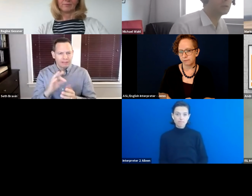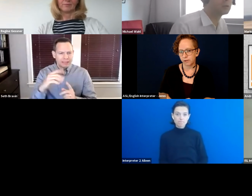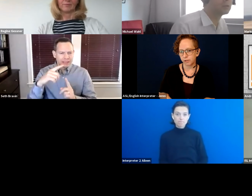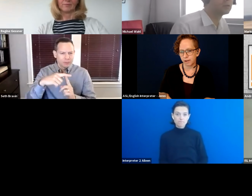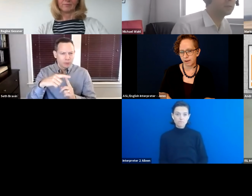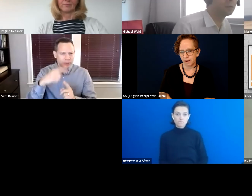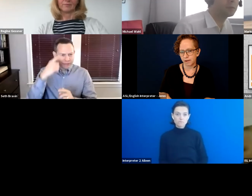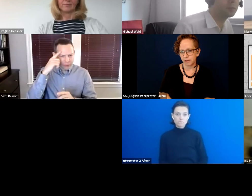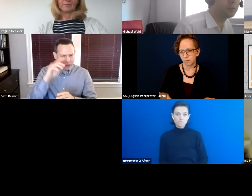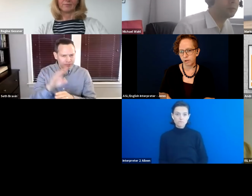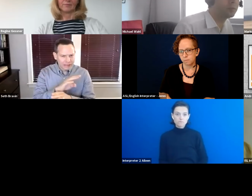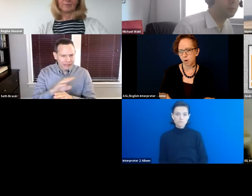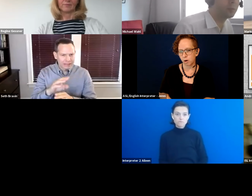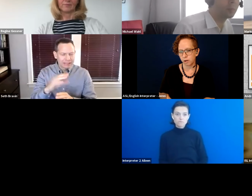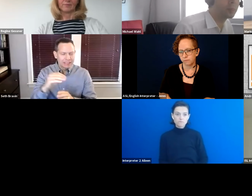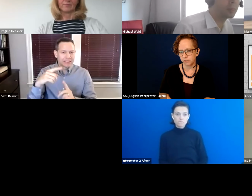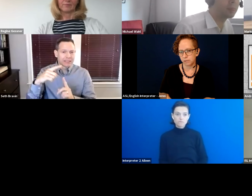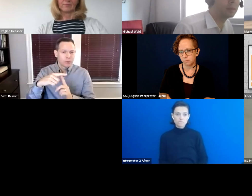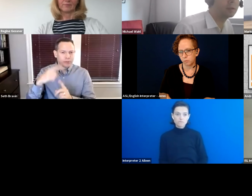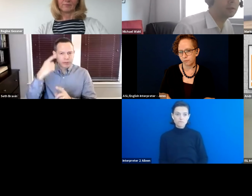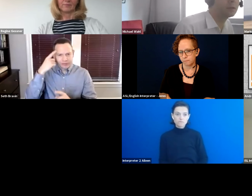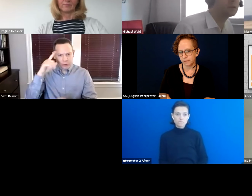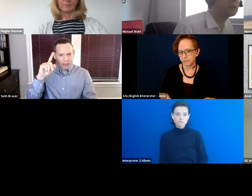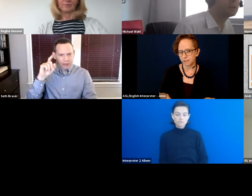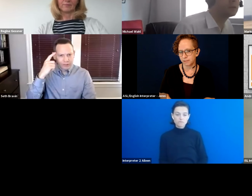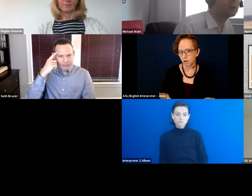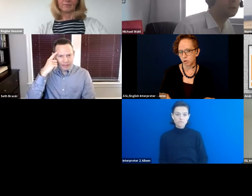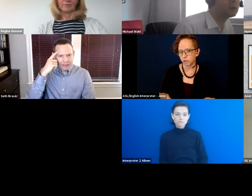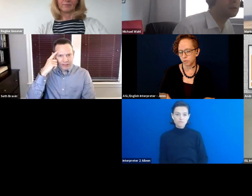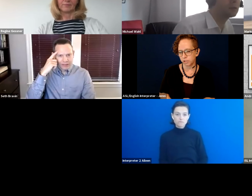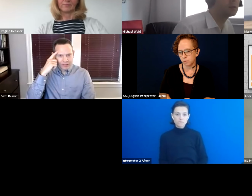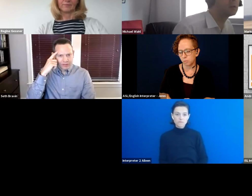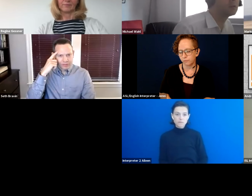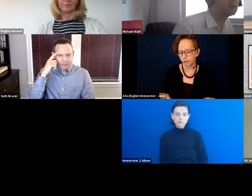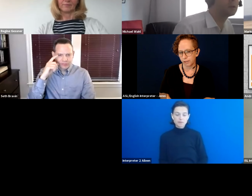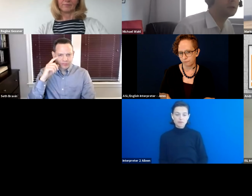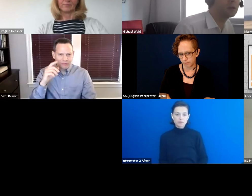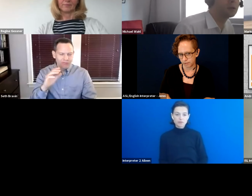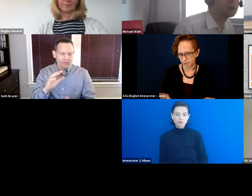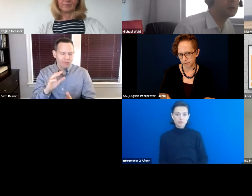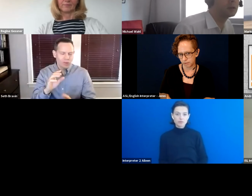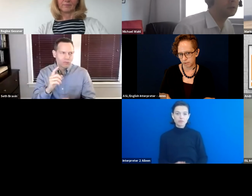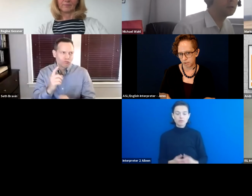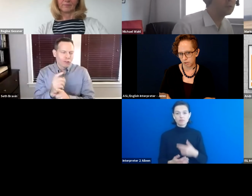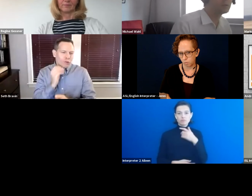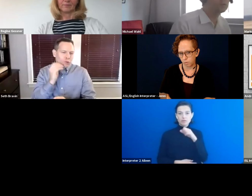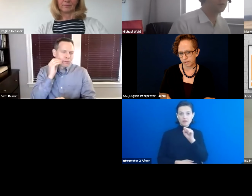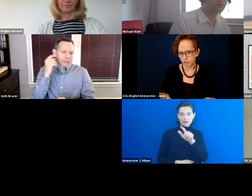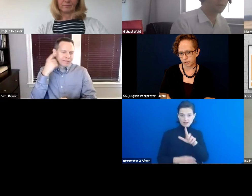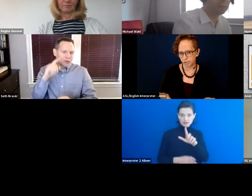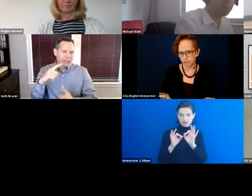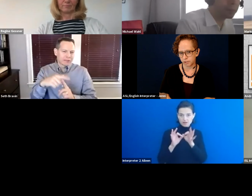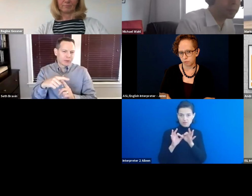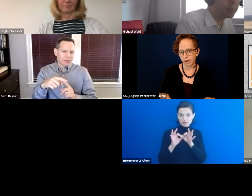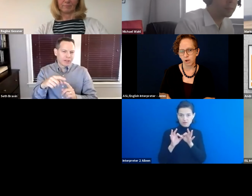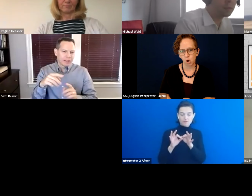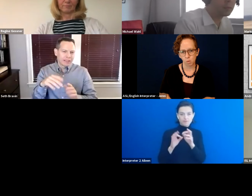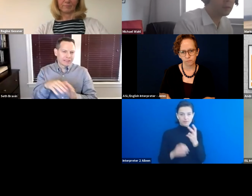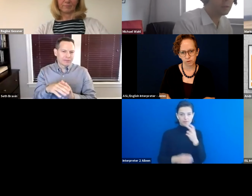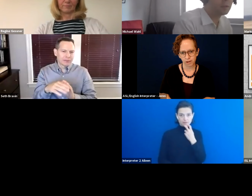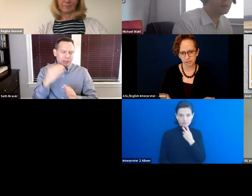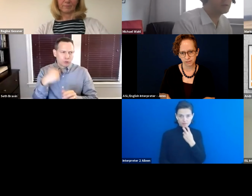Accessibility, if I could add, we are part of the T-Mobile for Business and also T-Mobile for Government, which is the